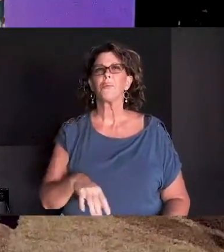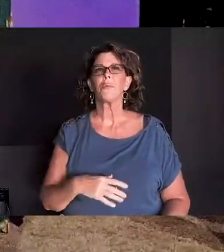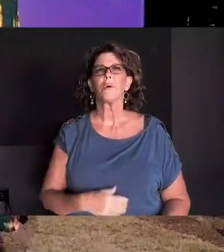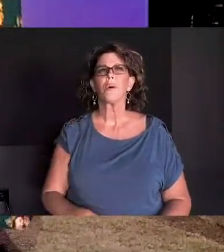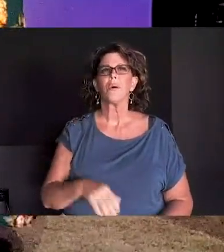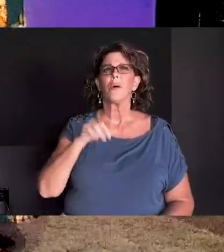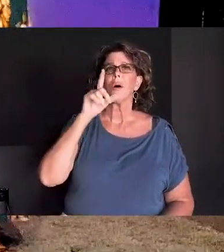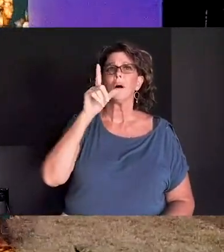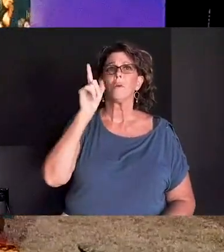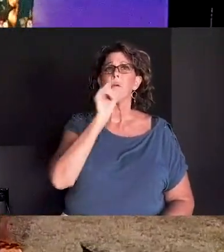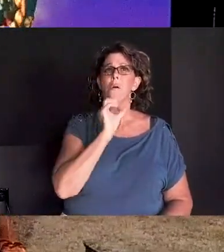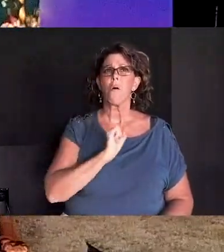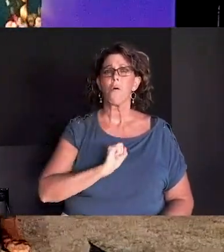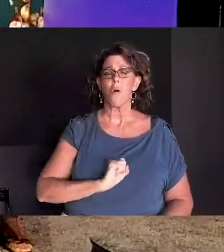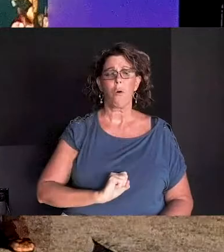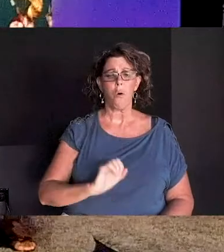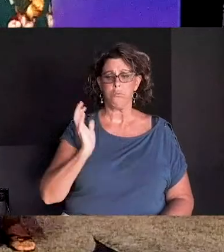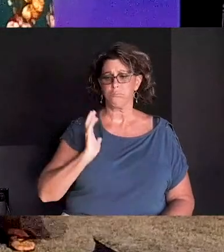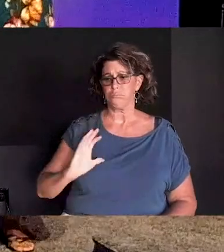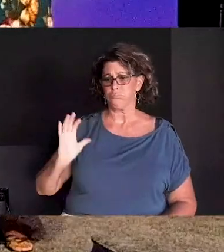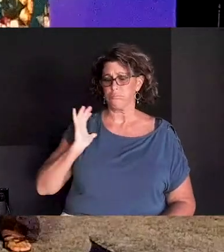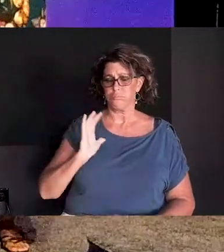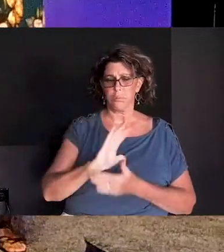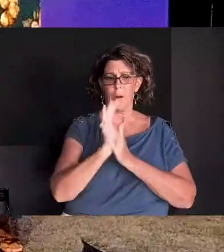The old made new,